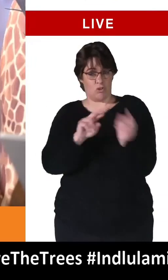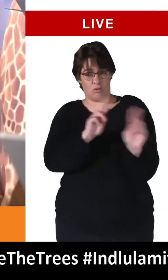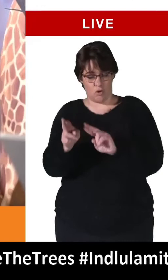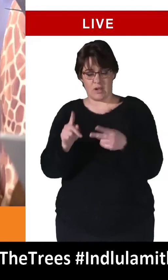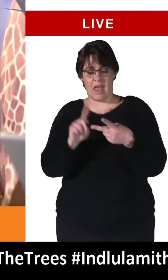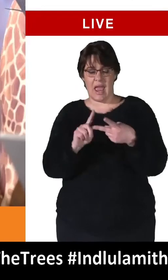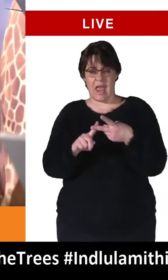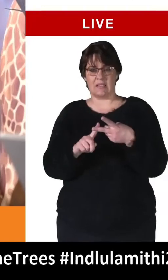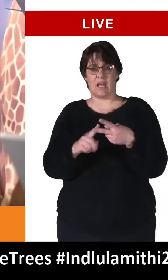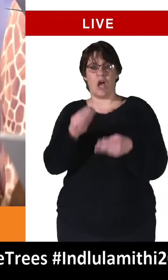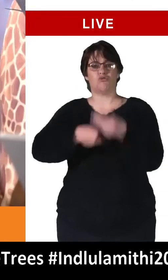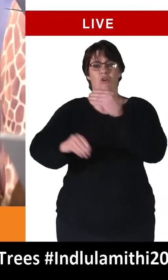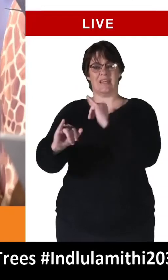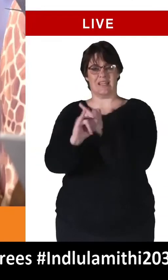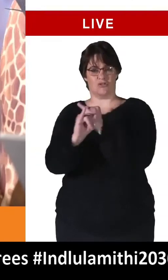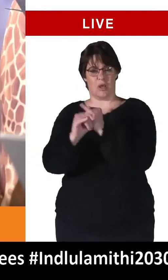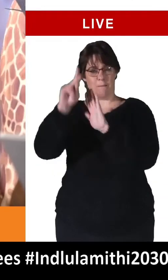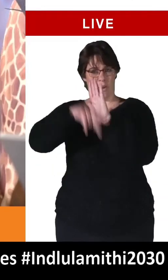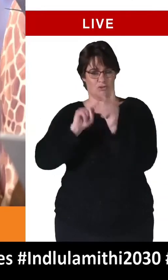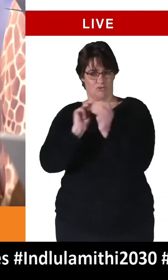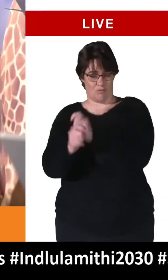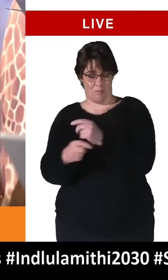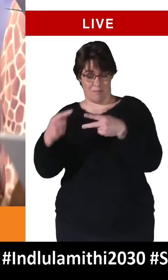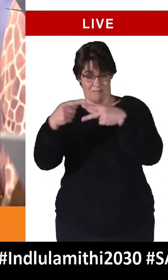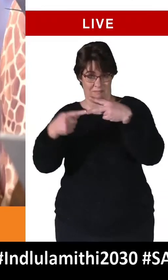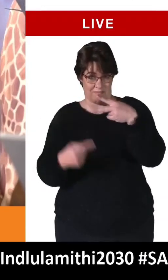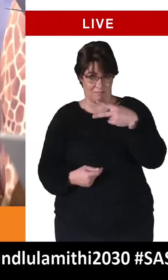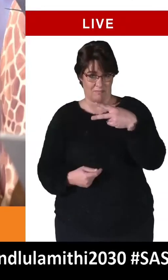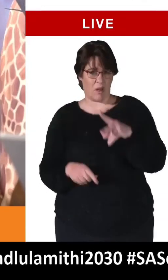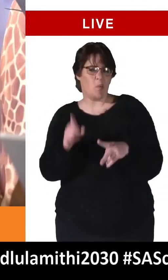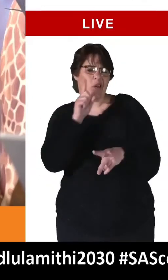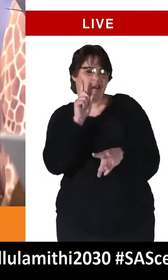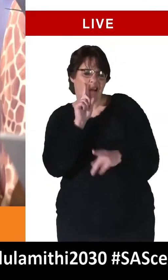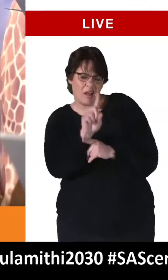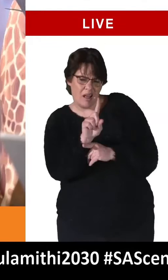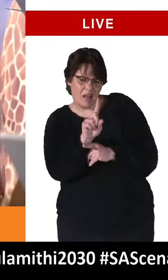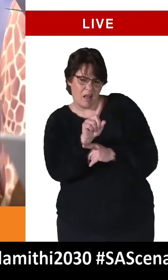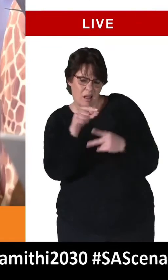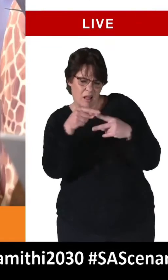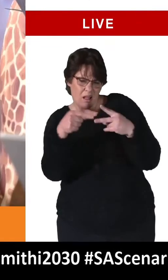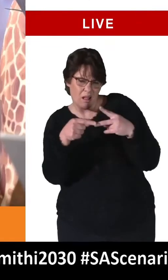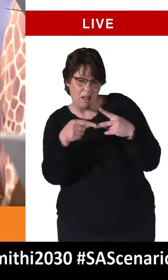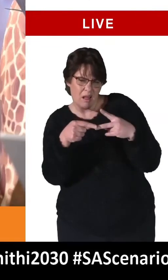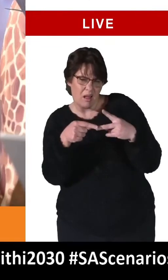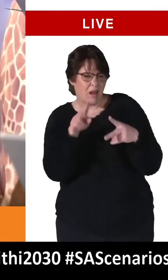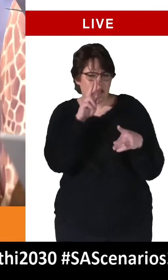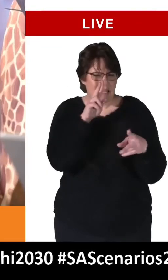trade and industry policy reform. When we tested and simulated this, it showed that the effects will be